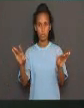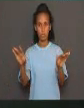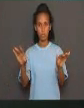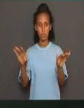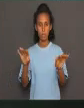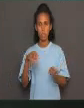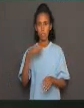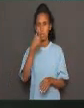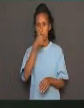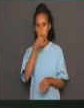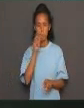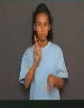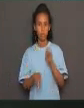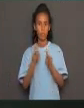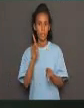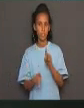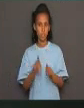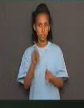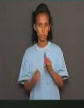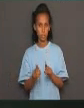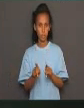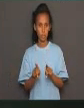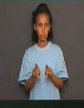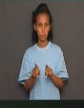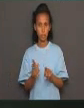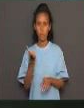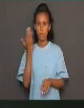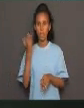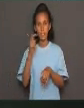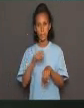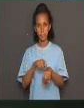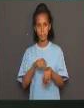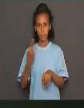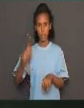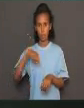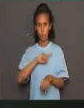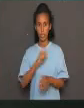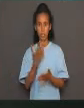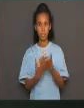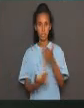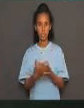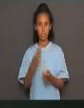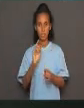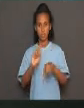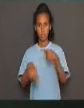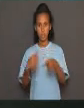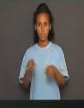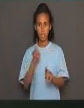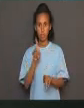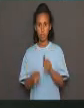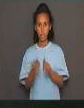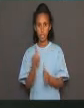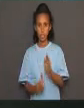of Ethiopia's population. Last time, we discussed the trends of